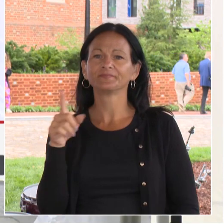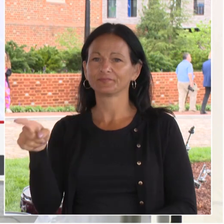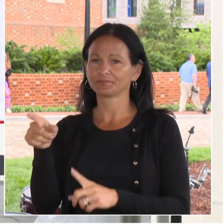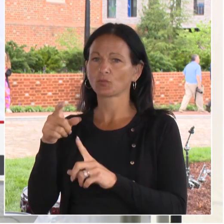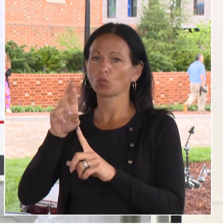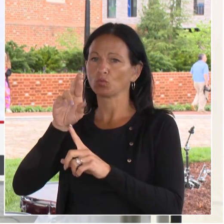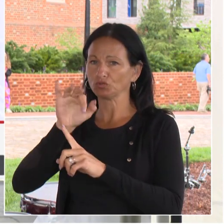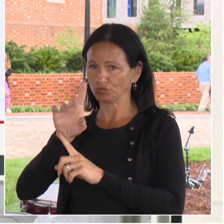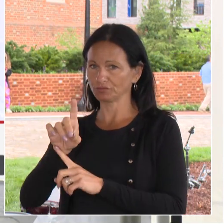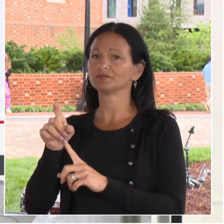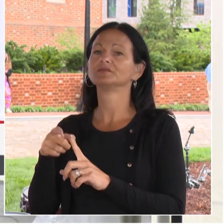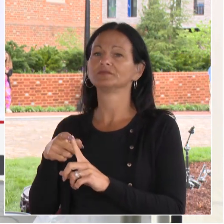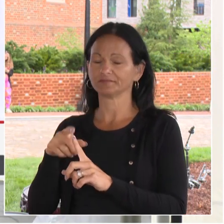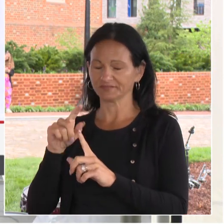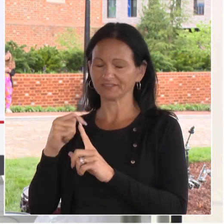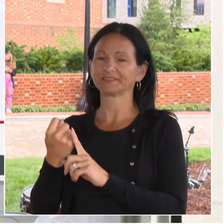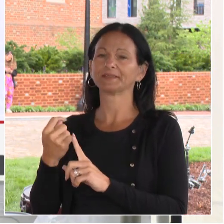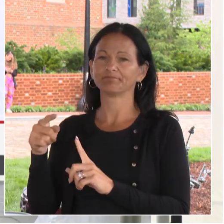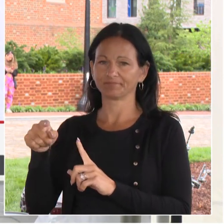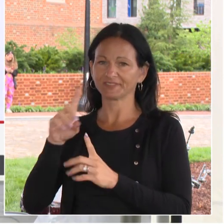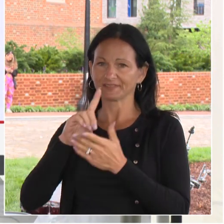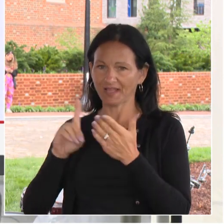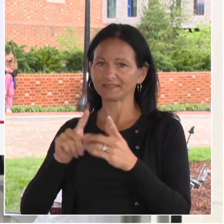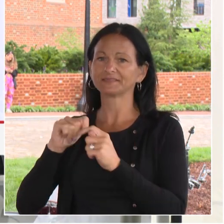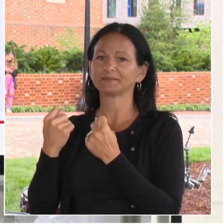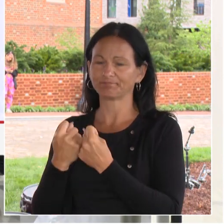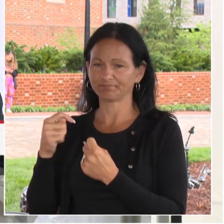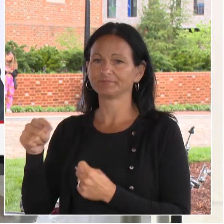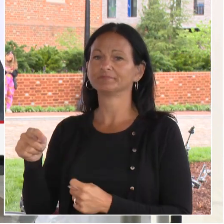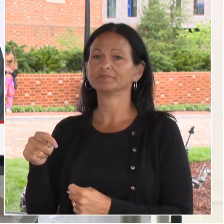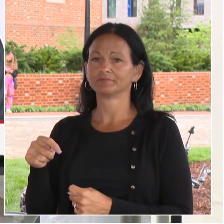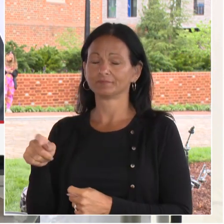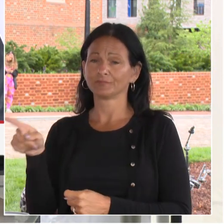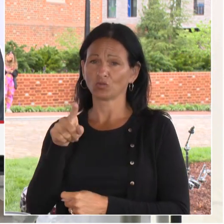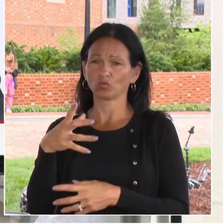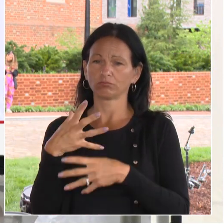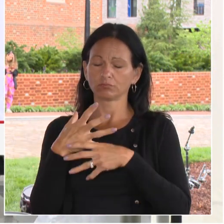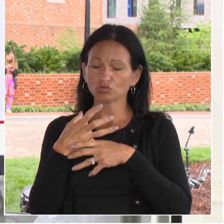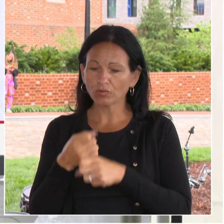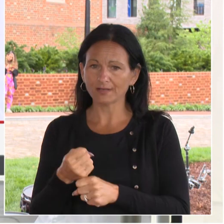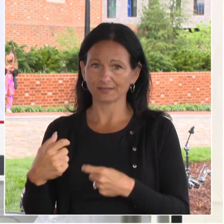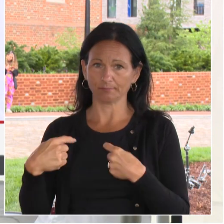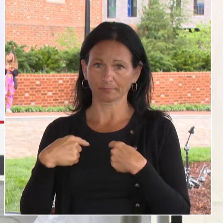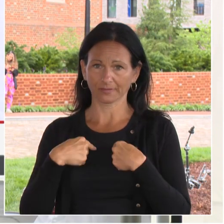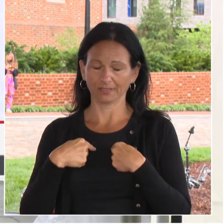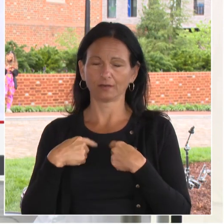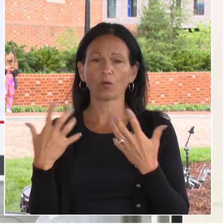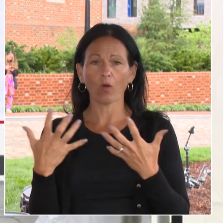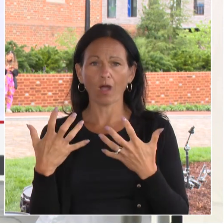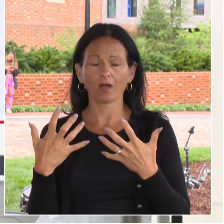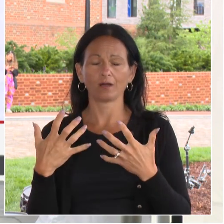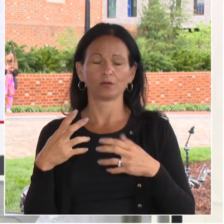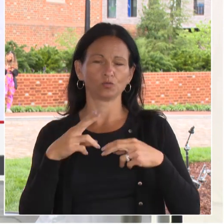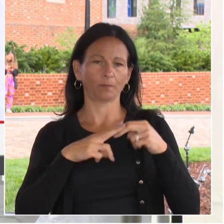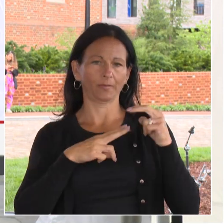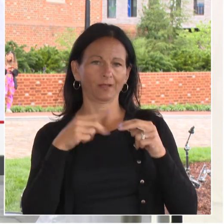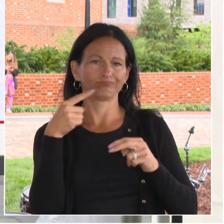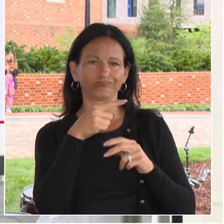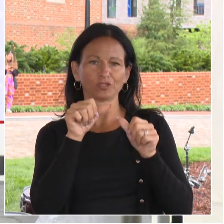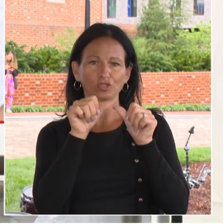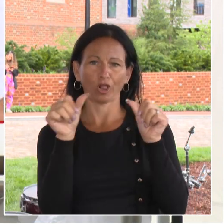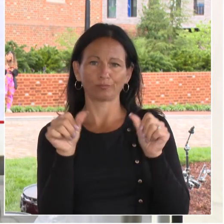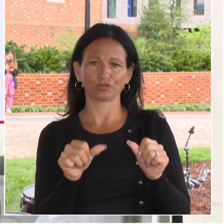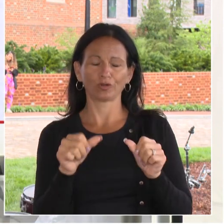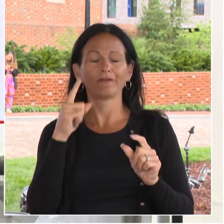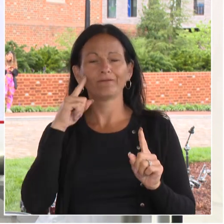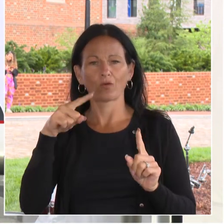Roadside Development for entrusting me to create this work of art for a unique city project in a community called City Ridge. It